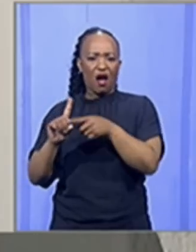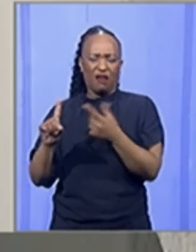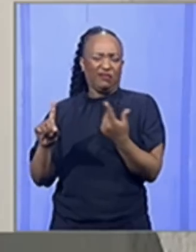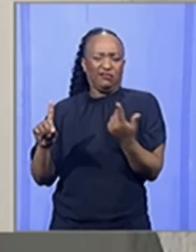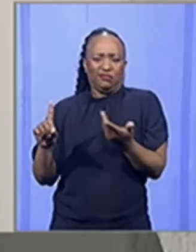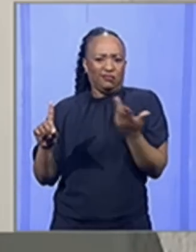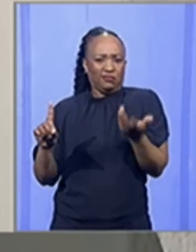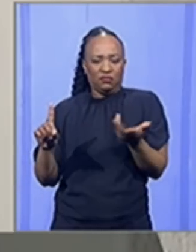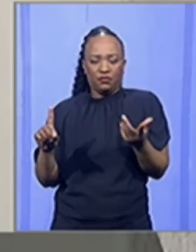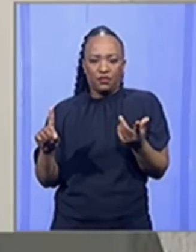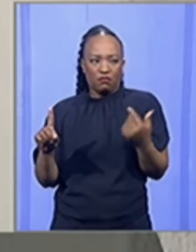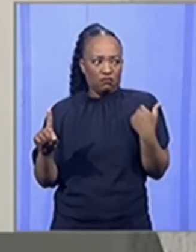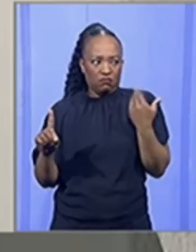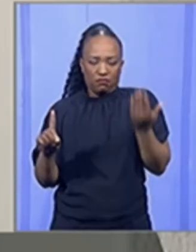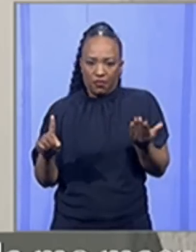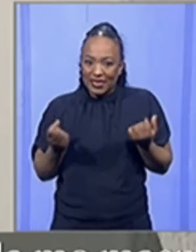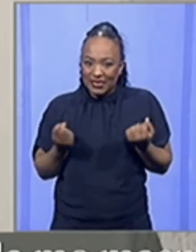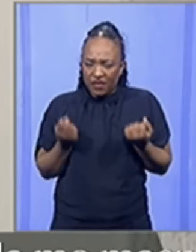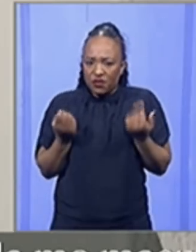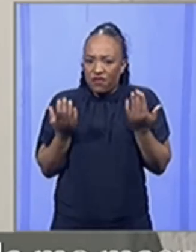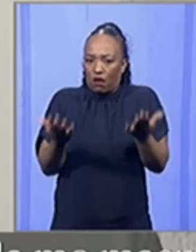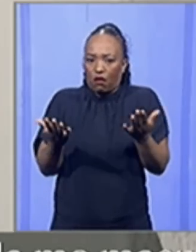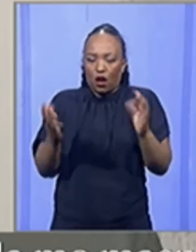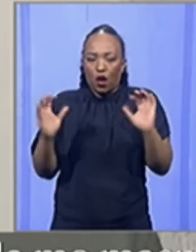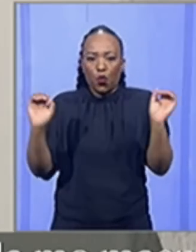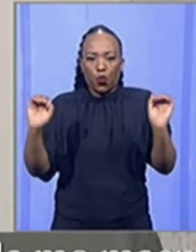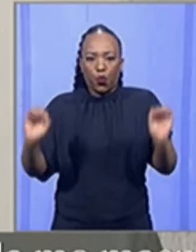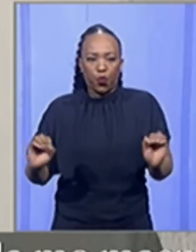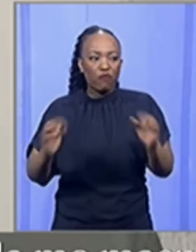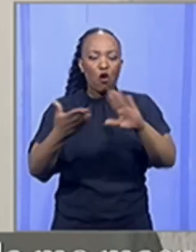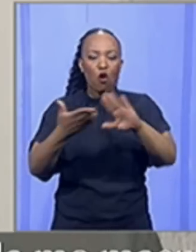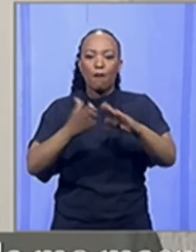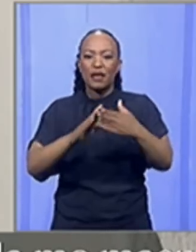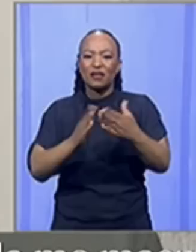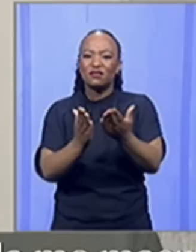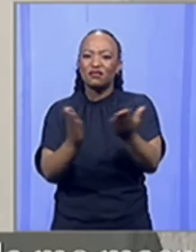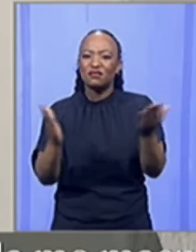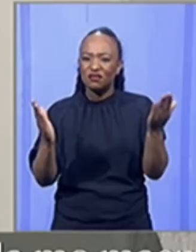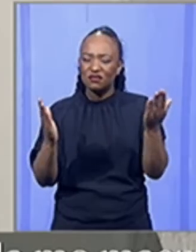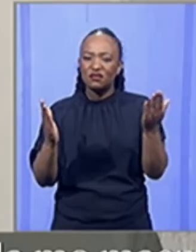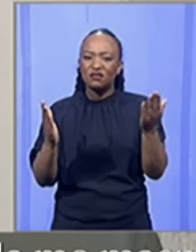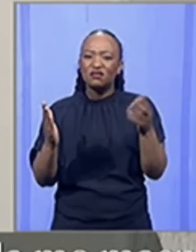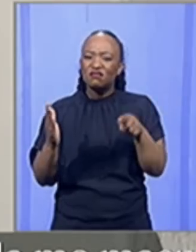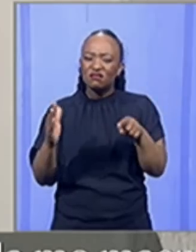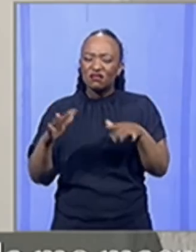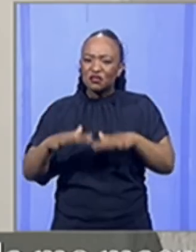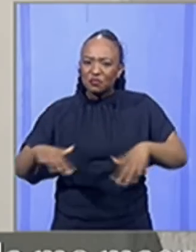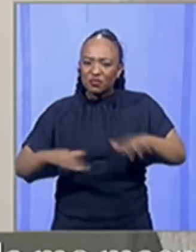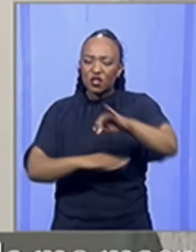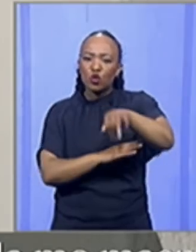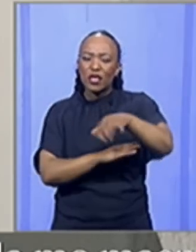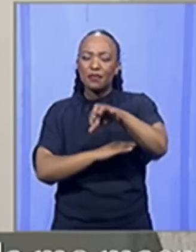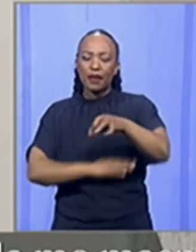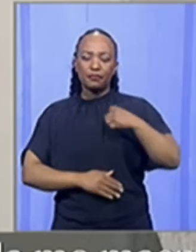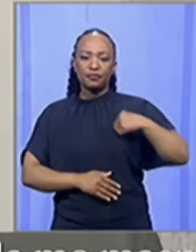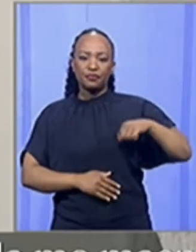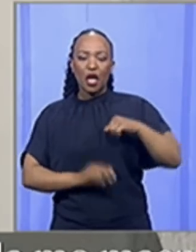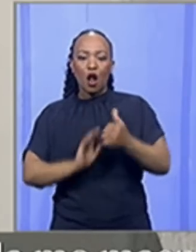service delivery being rendered to the residents. No bylaw implementation has been